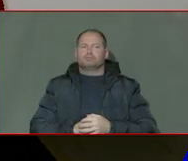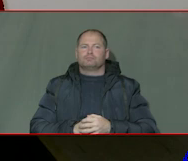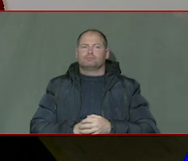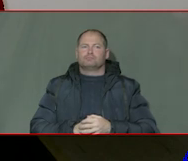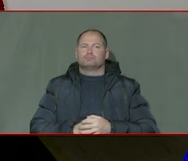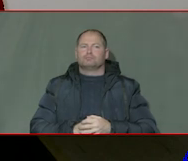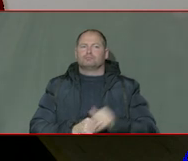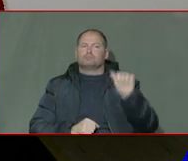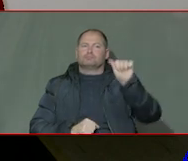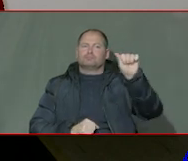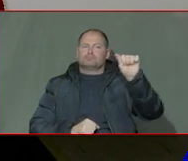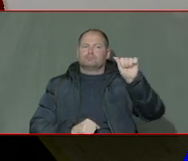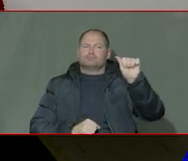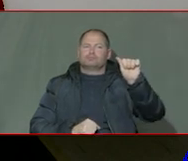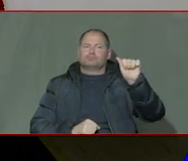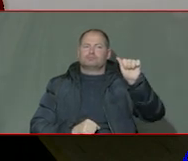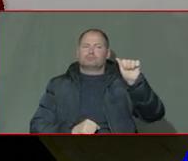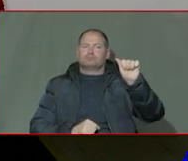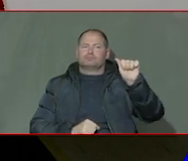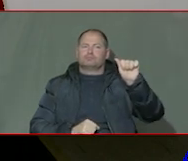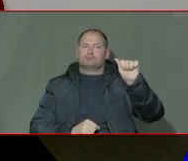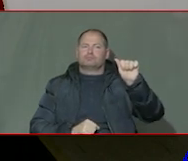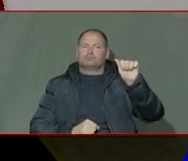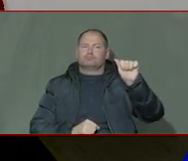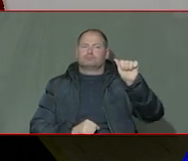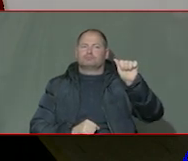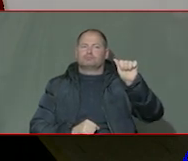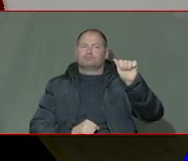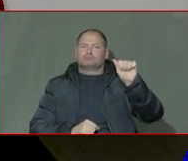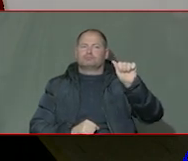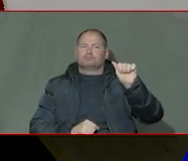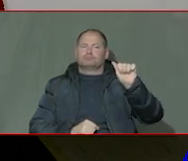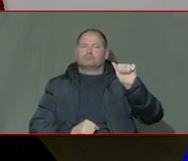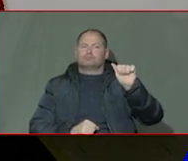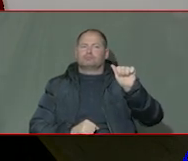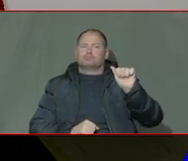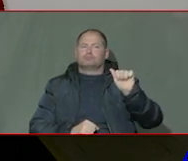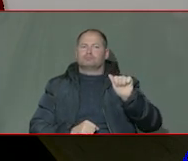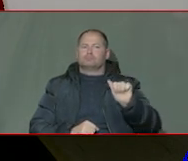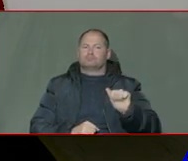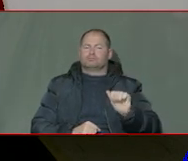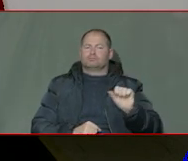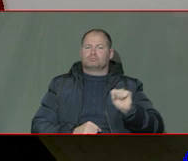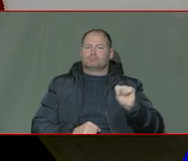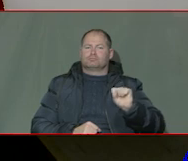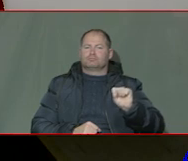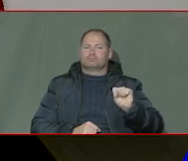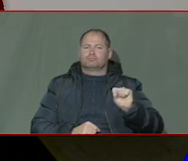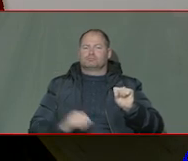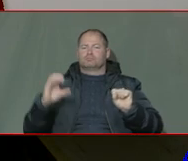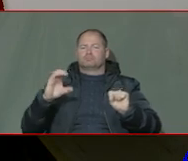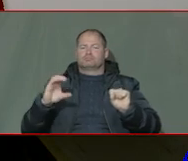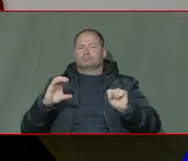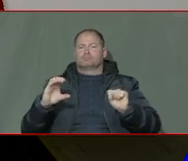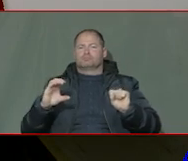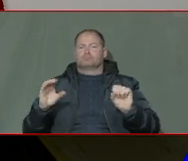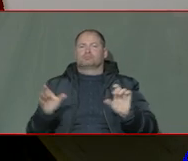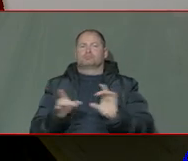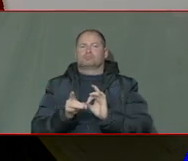what? To thymine. And guanine is equal to cytosine. Now, if we